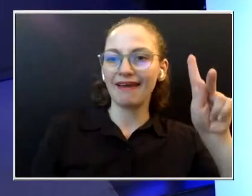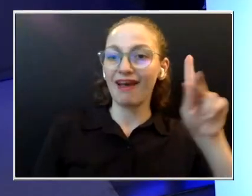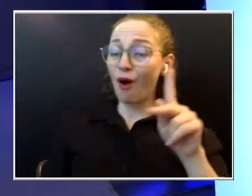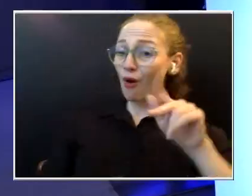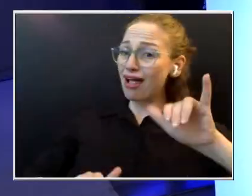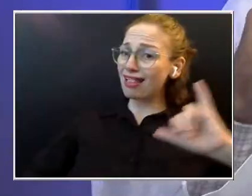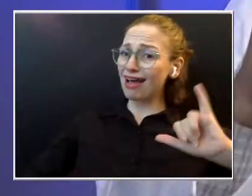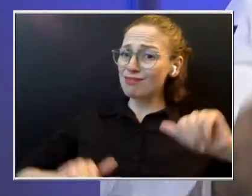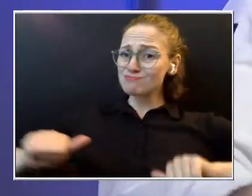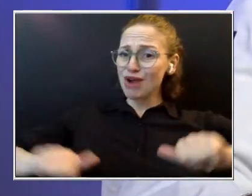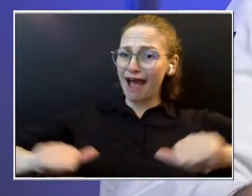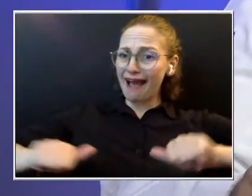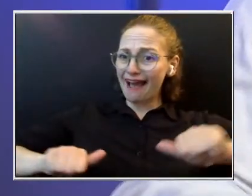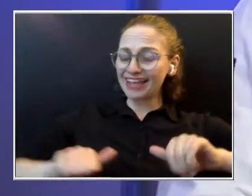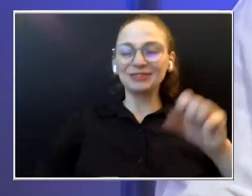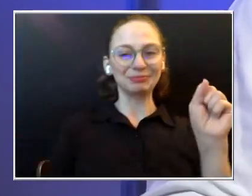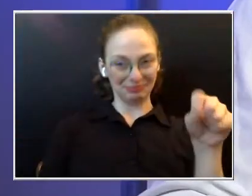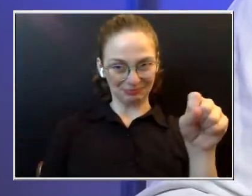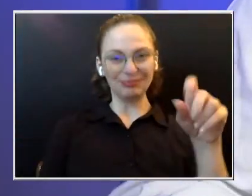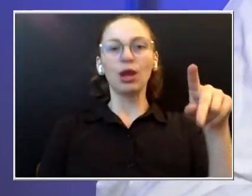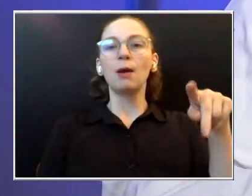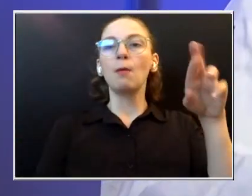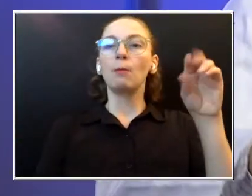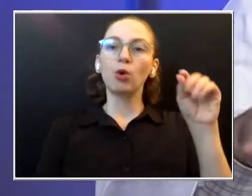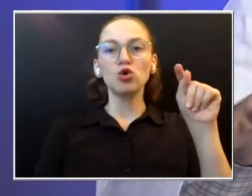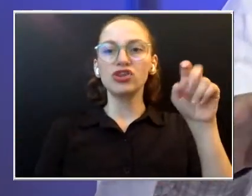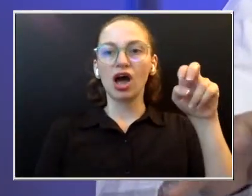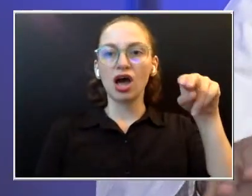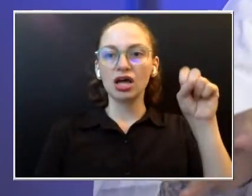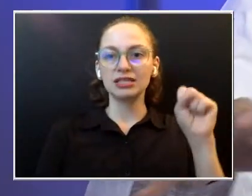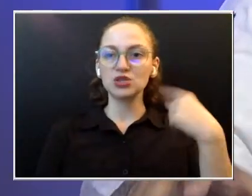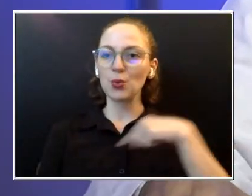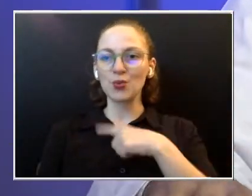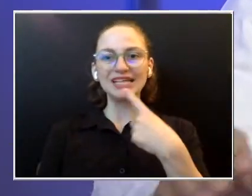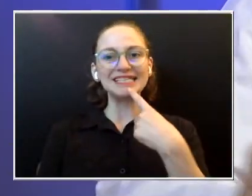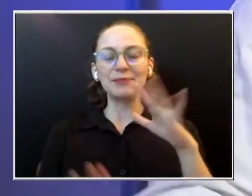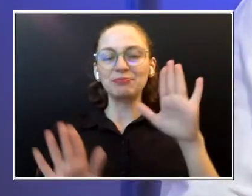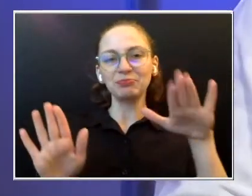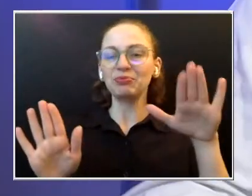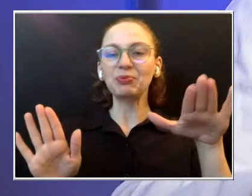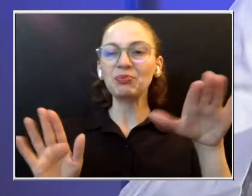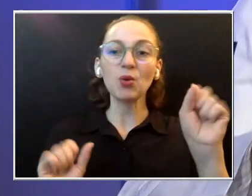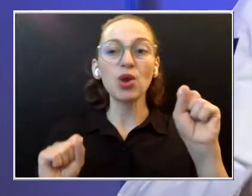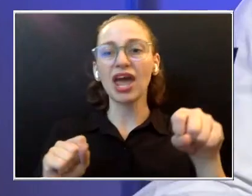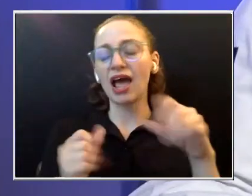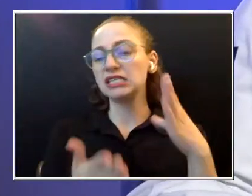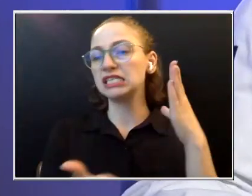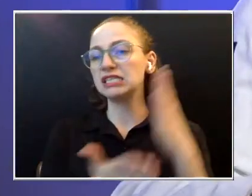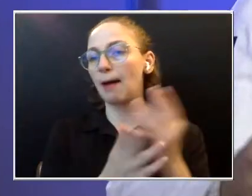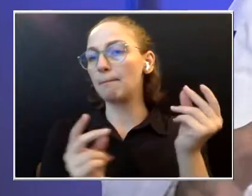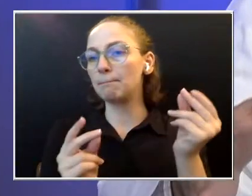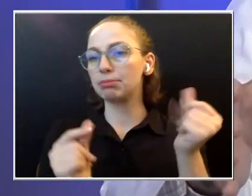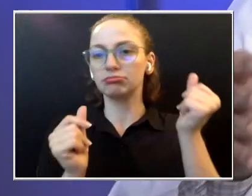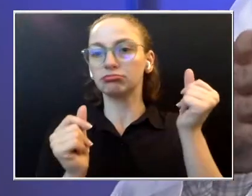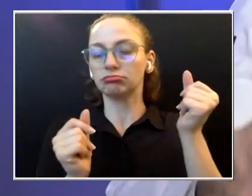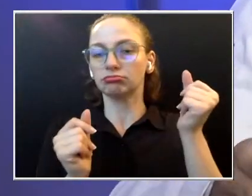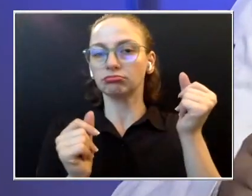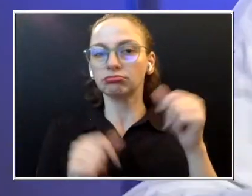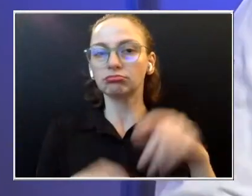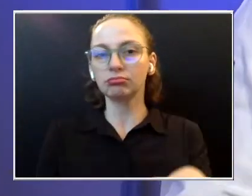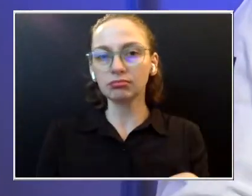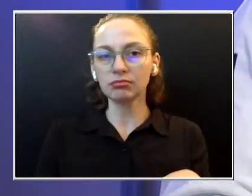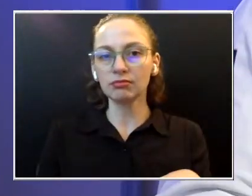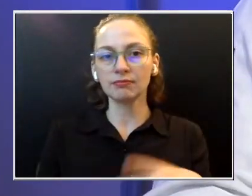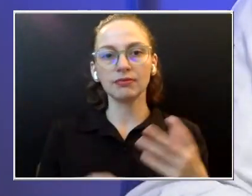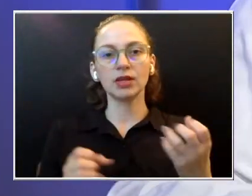brag about how we can stop on a dime. And we want to at least put this Bragg peak within the tumor cells and depart most of the energy in that